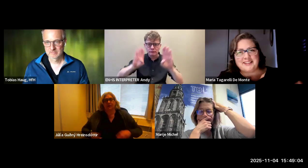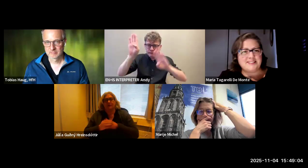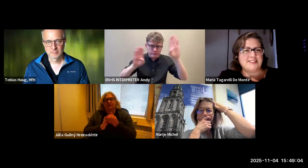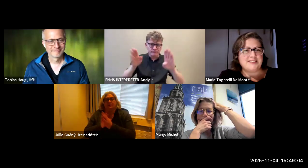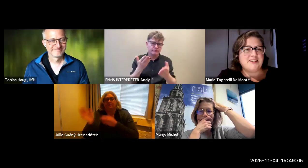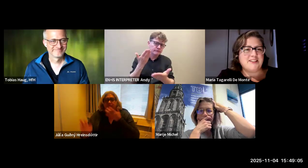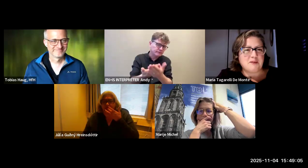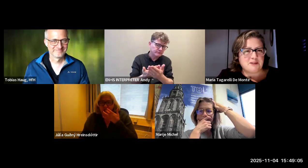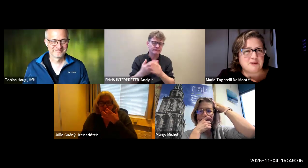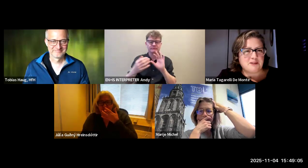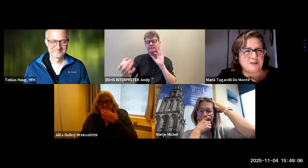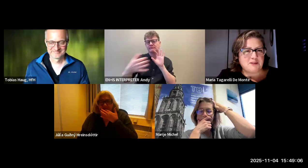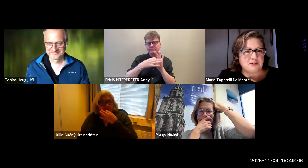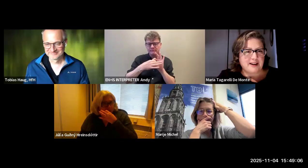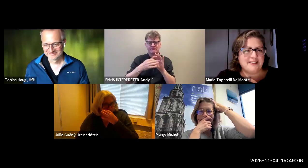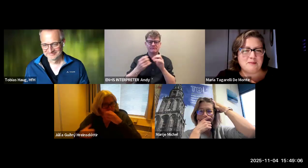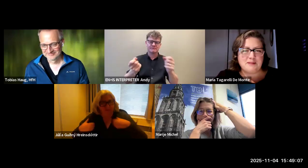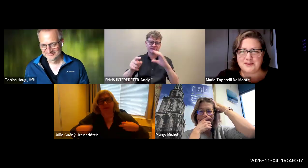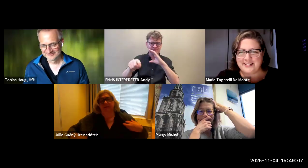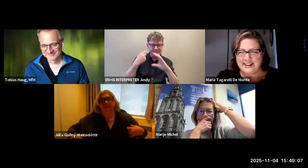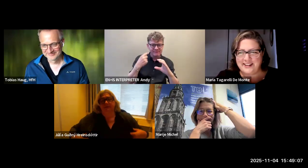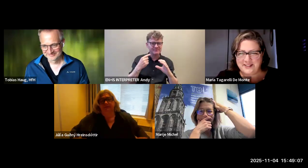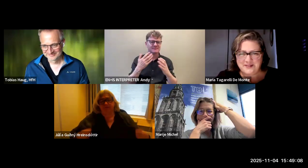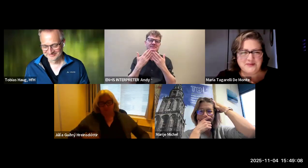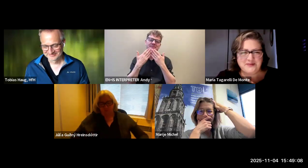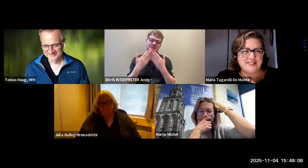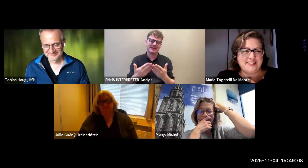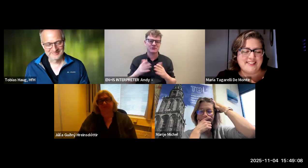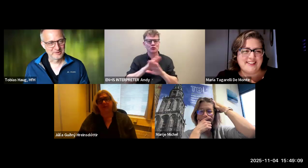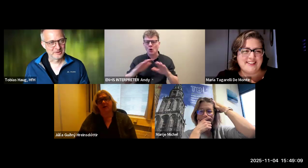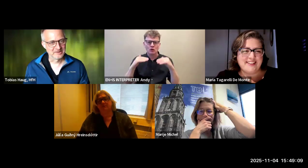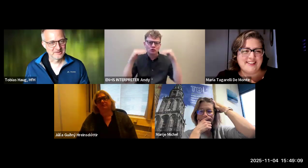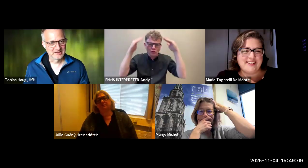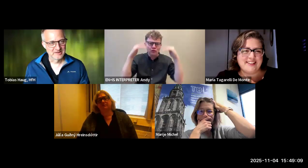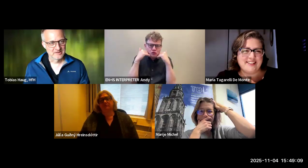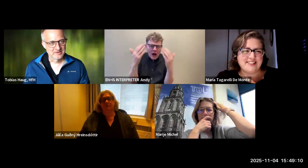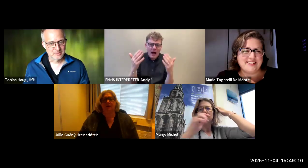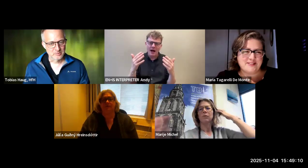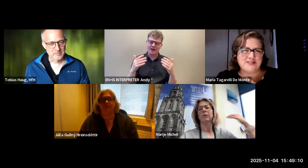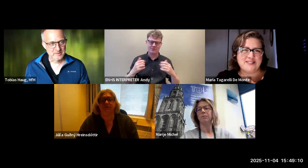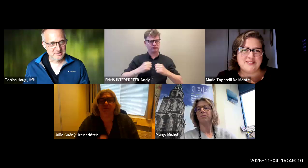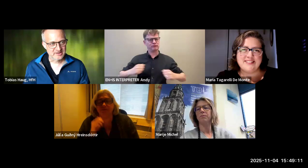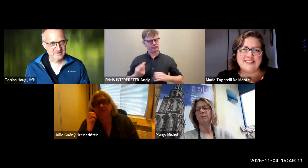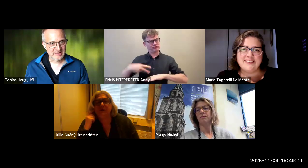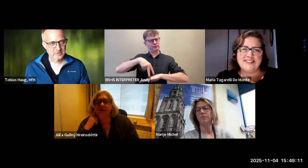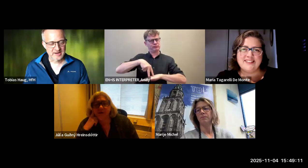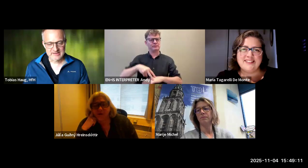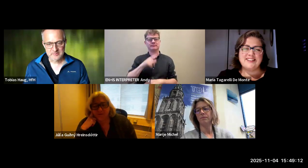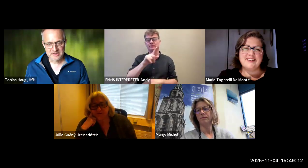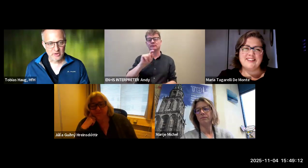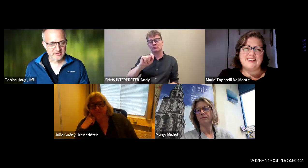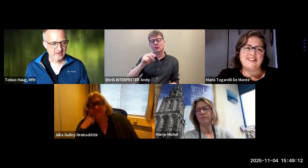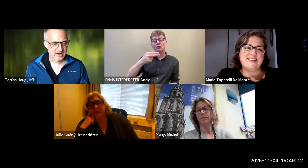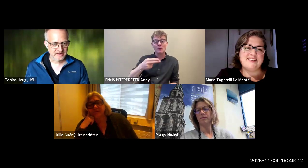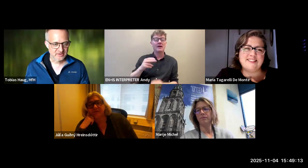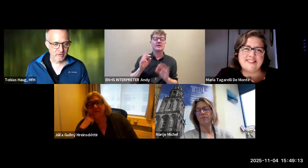shy, okay? This is the only thing I wanted to add to what Tobias was saying. All right. So maybe just